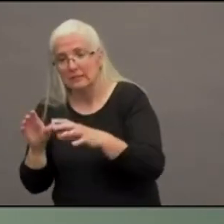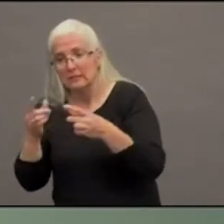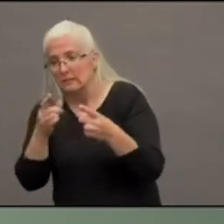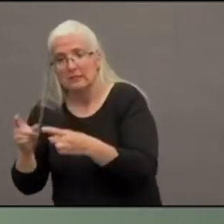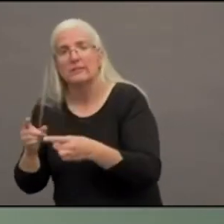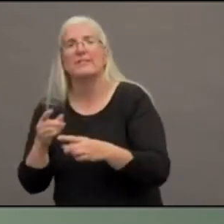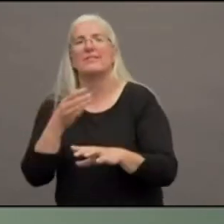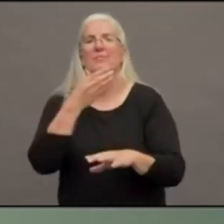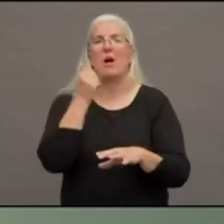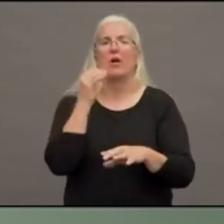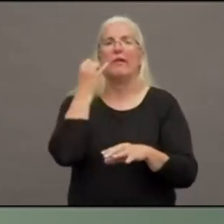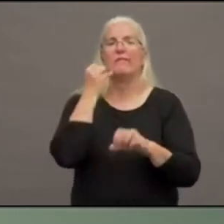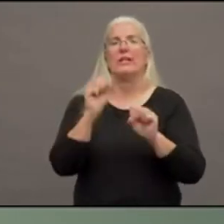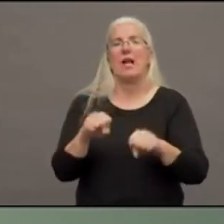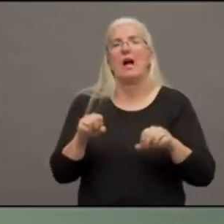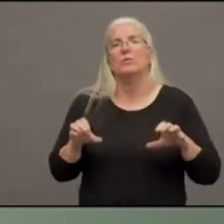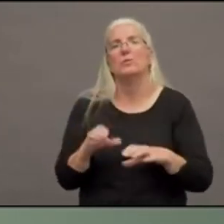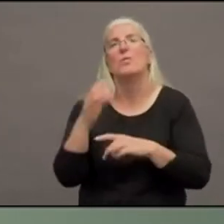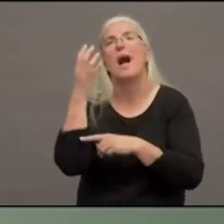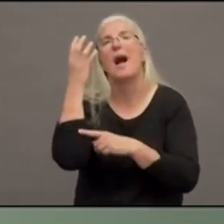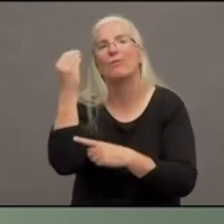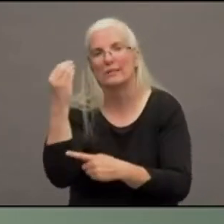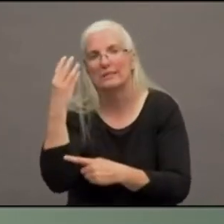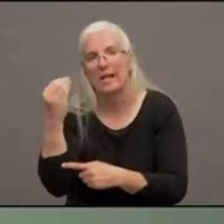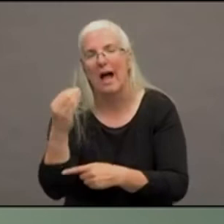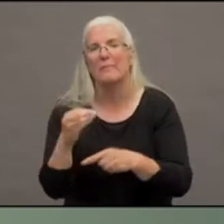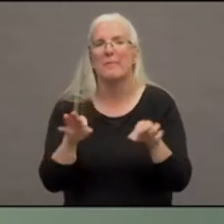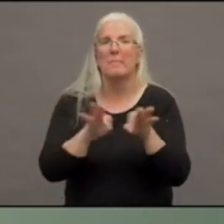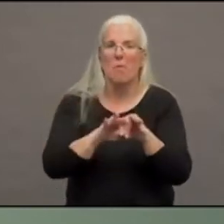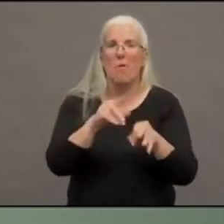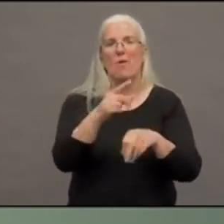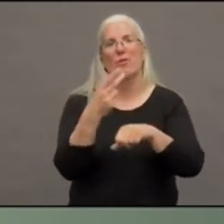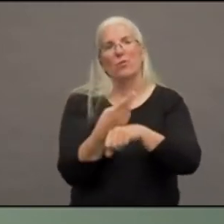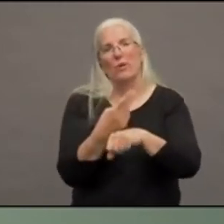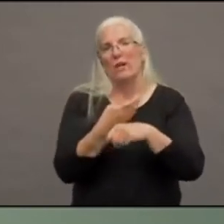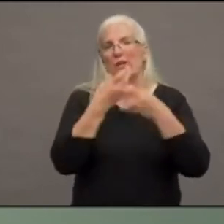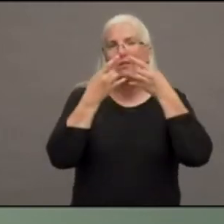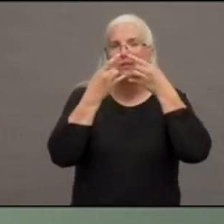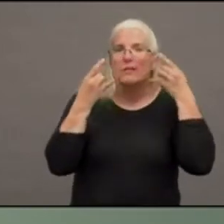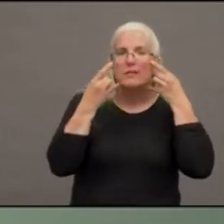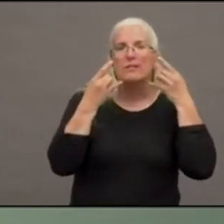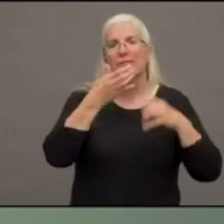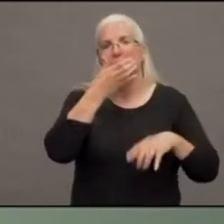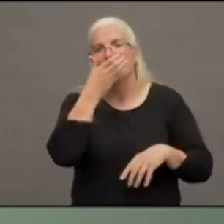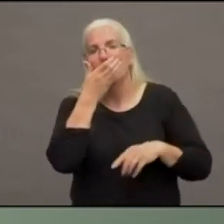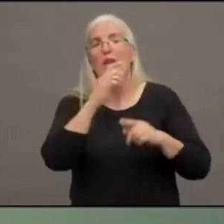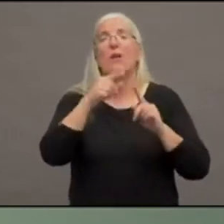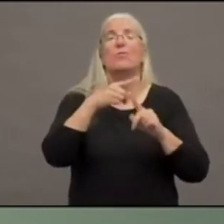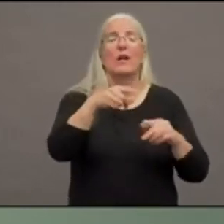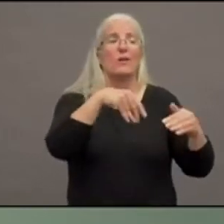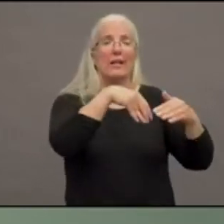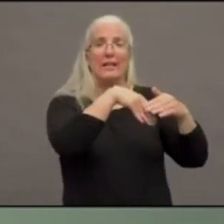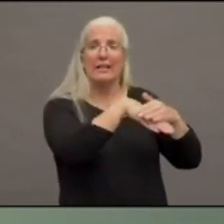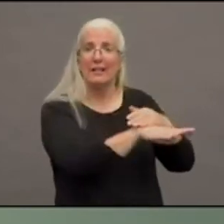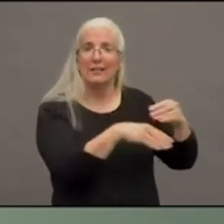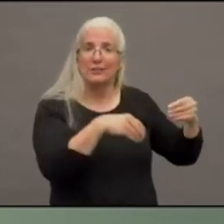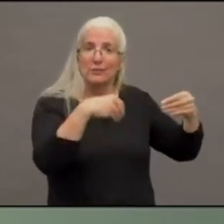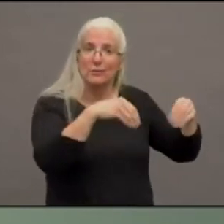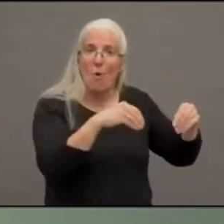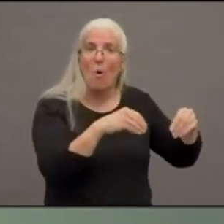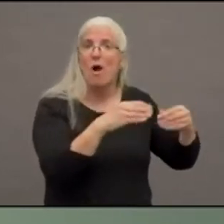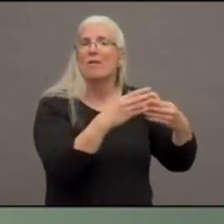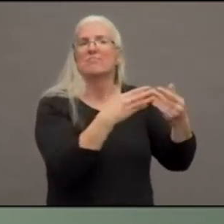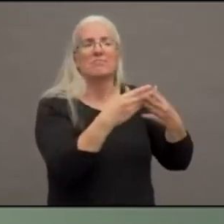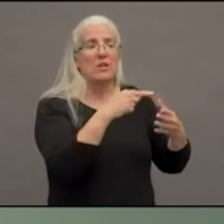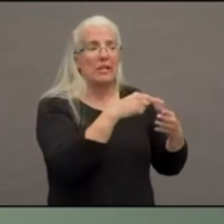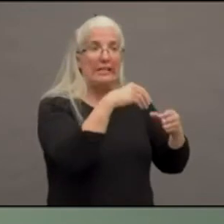critical to have face coverings when in a place, whether outdoors or indoors,